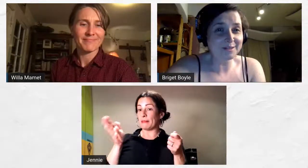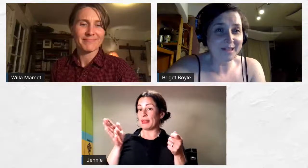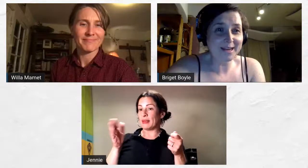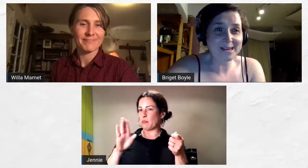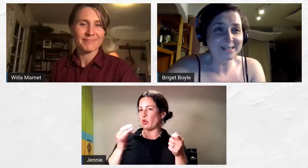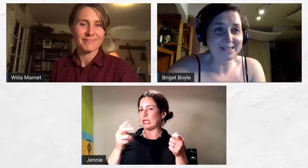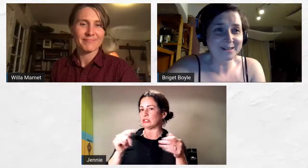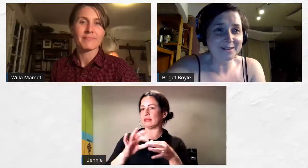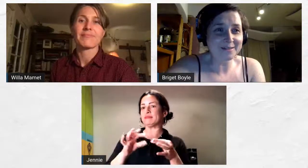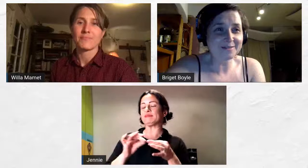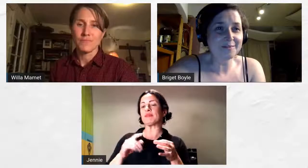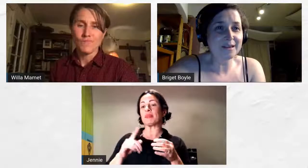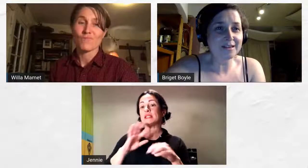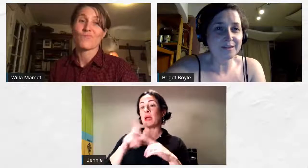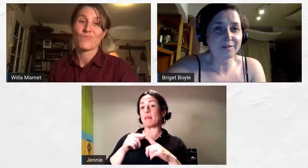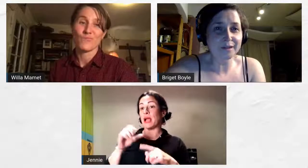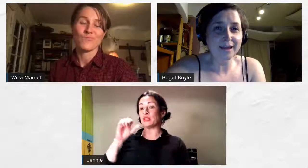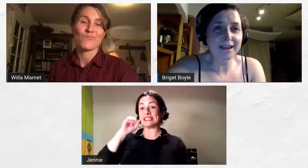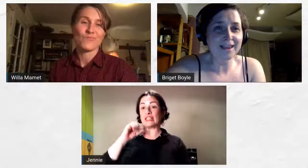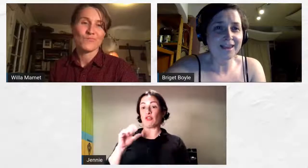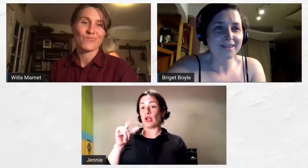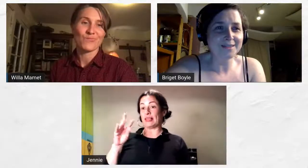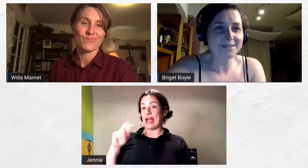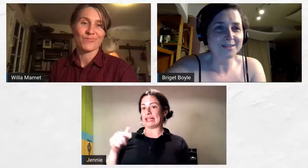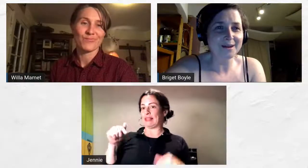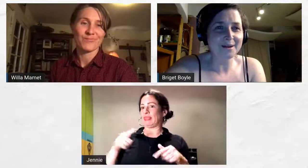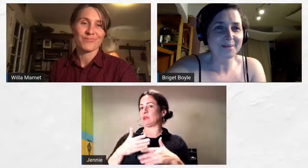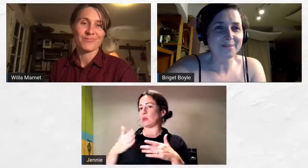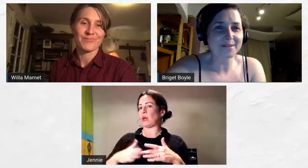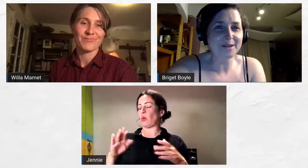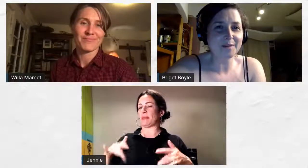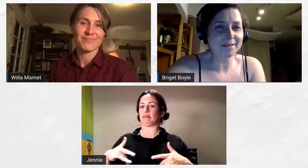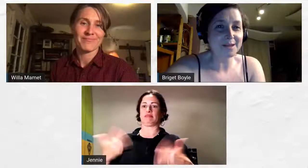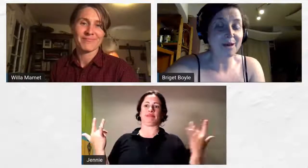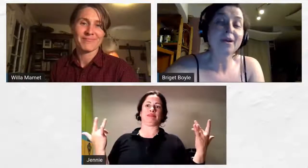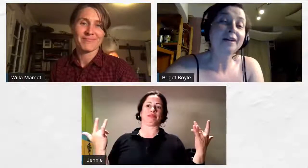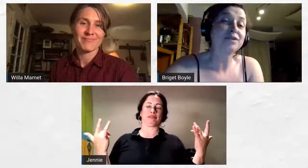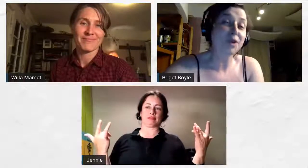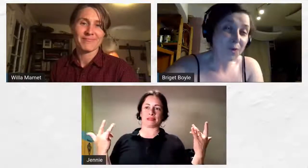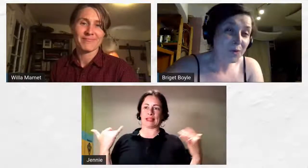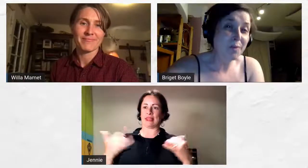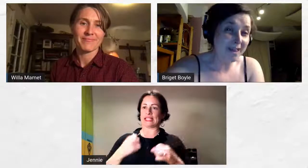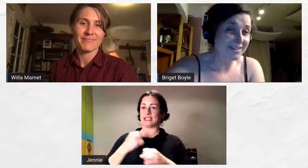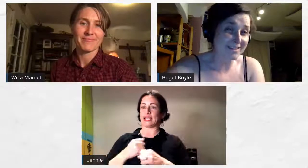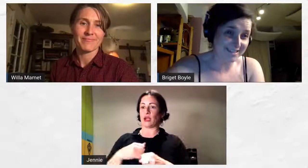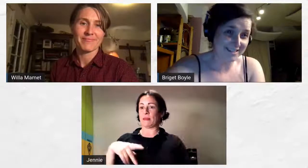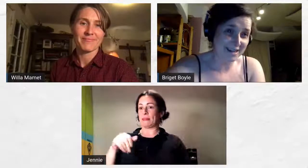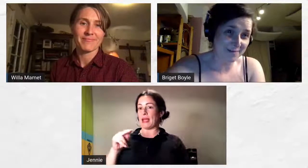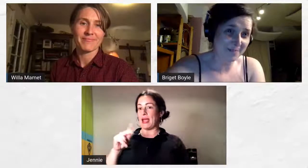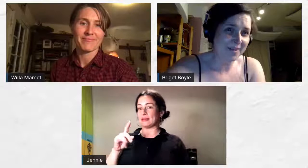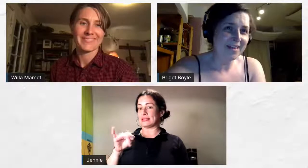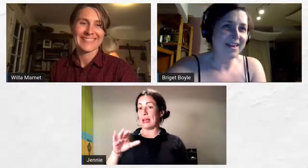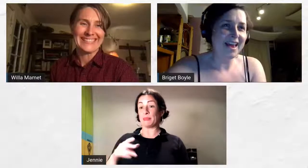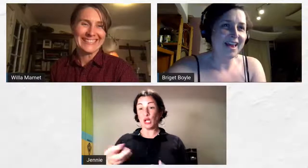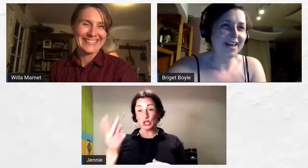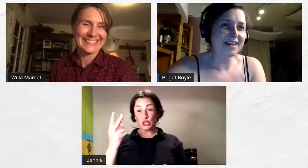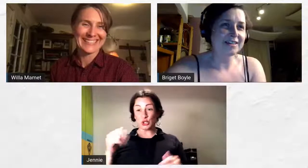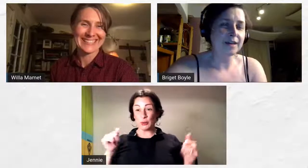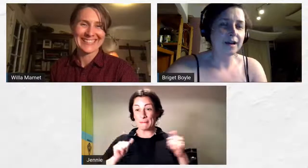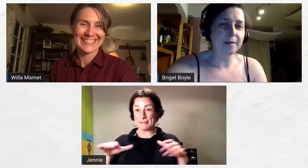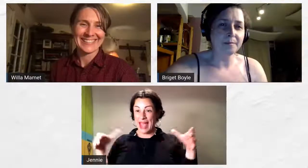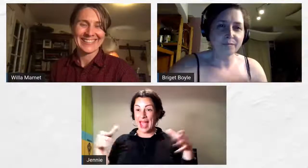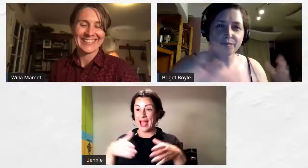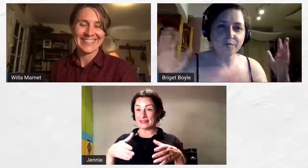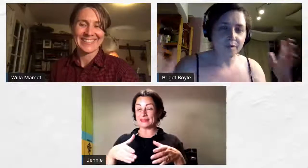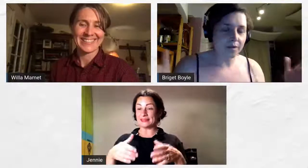speaking of silver linings, big silver lining in this this here pandemic. We have 2 bands this time,